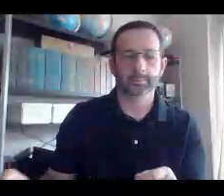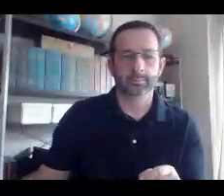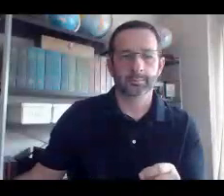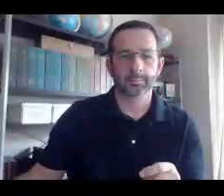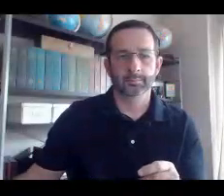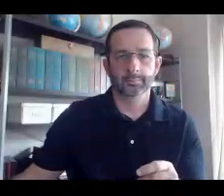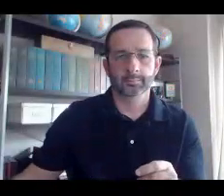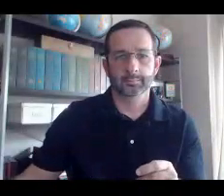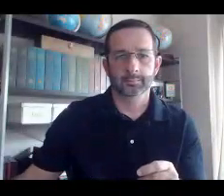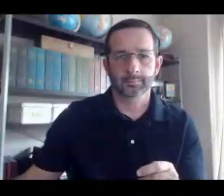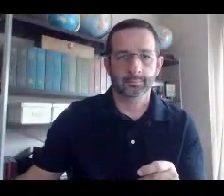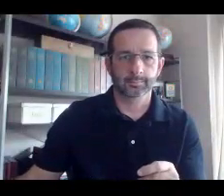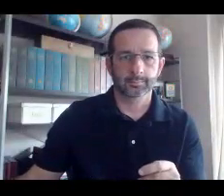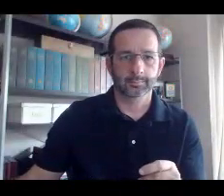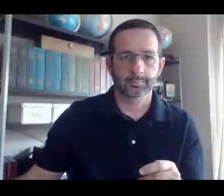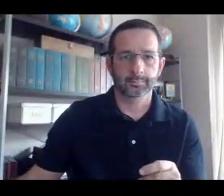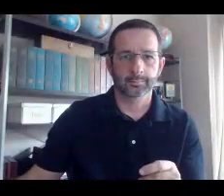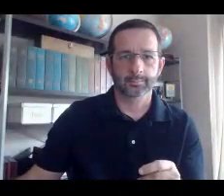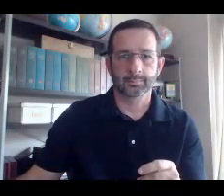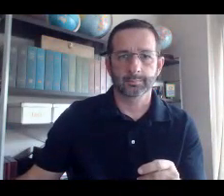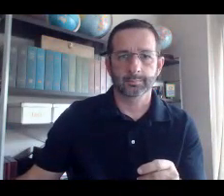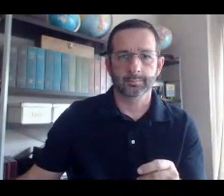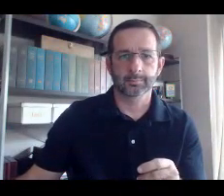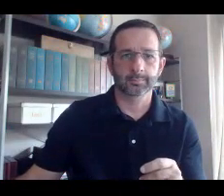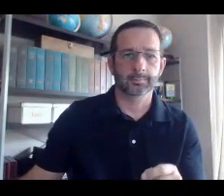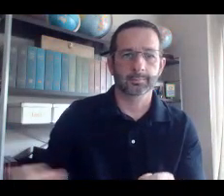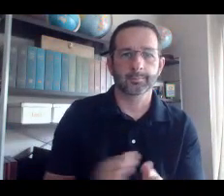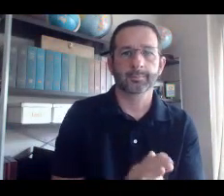questions, not the chat feature.